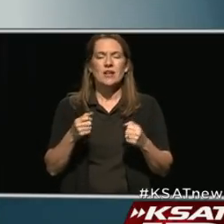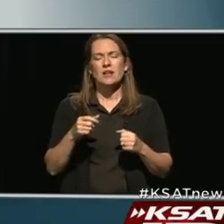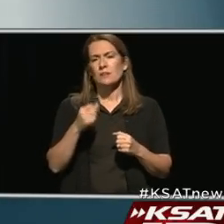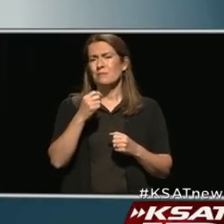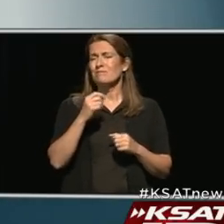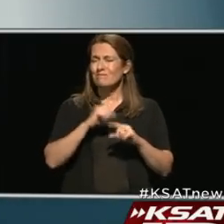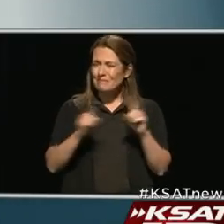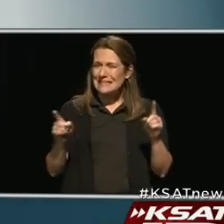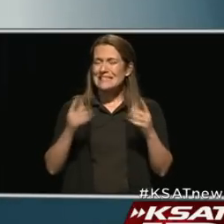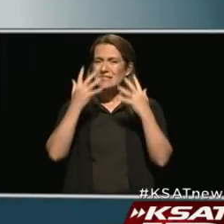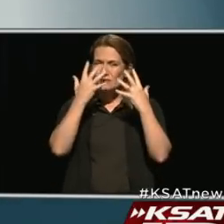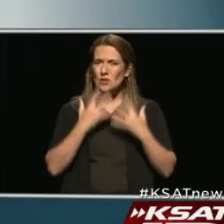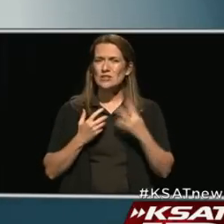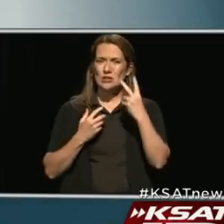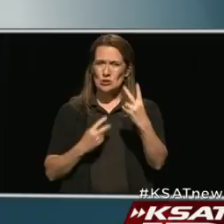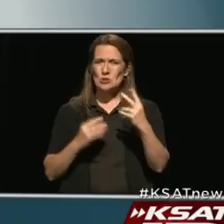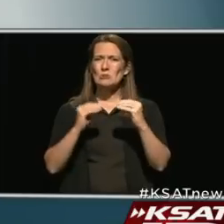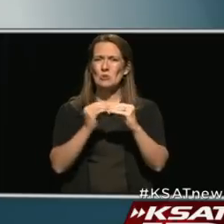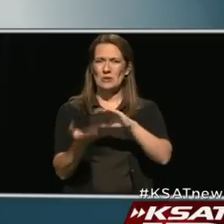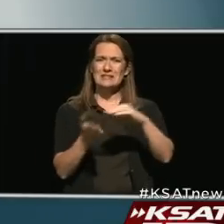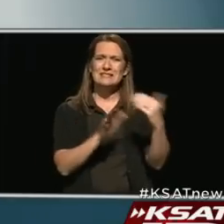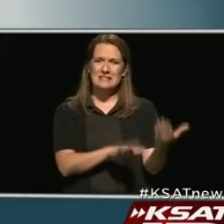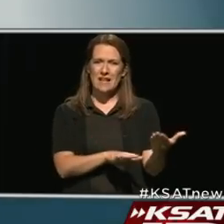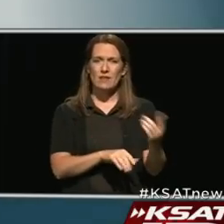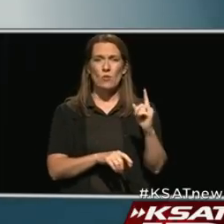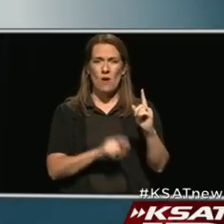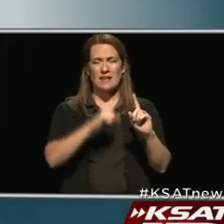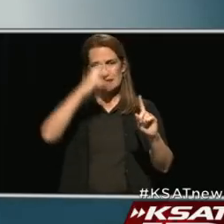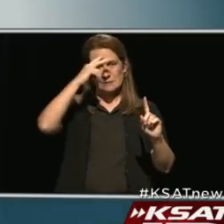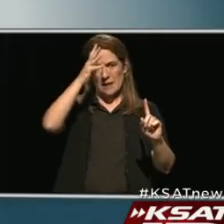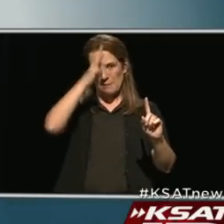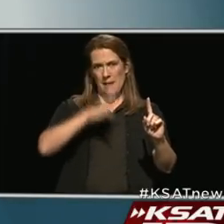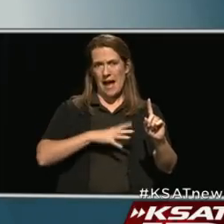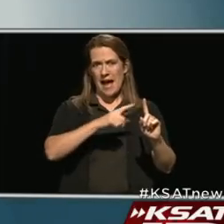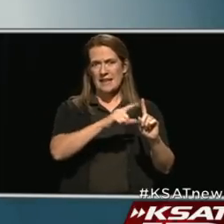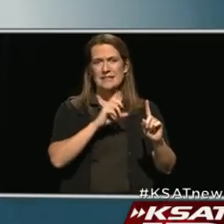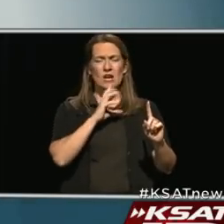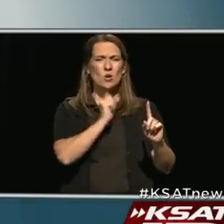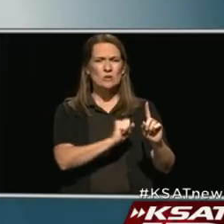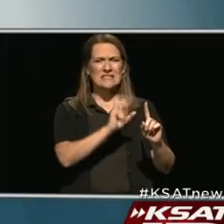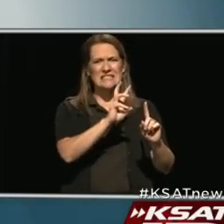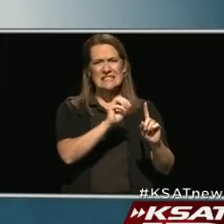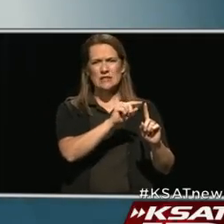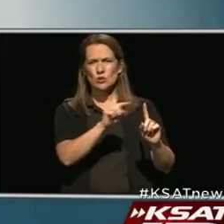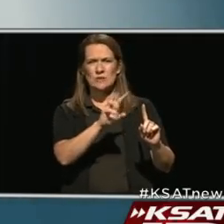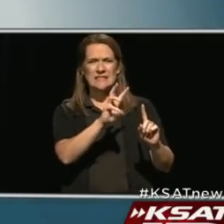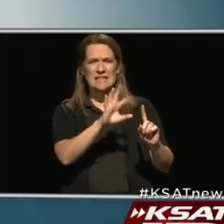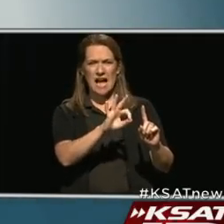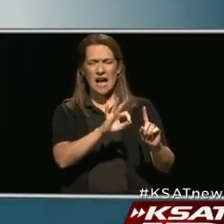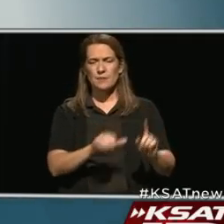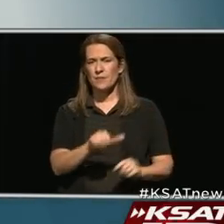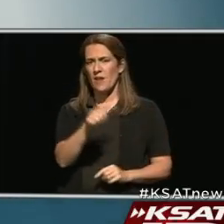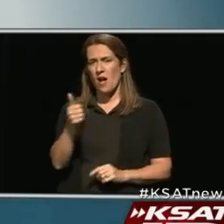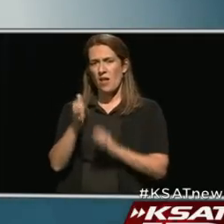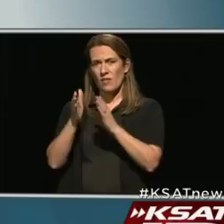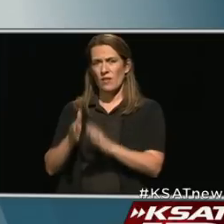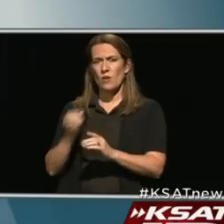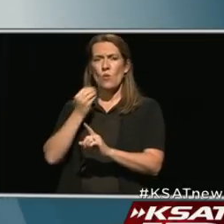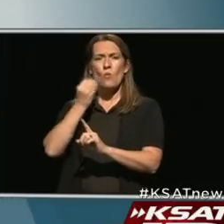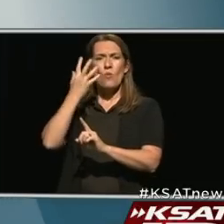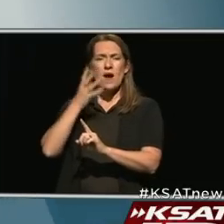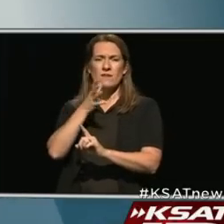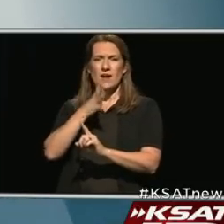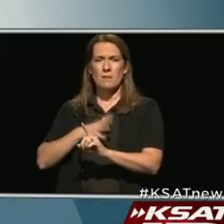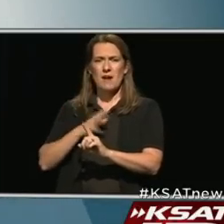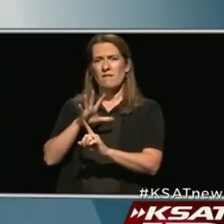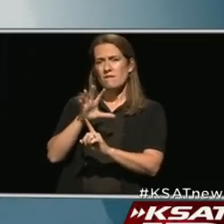new deaths to report tonight. One is a Hispanic male, 60 to 69. The other is a white female,